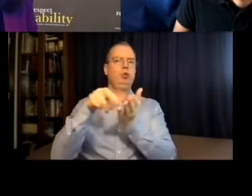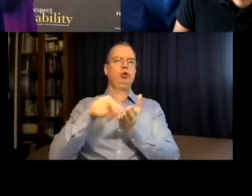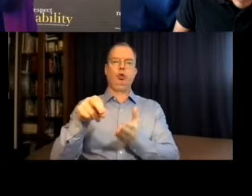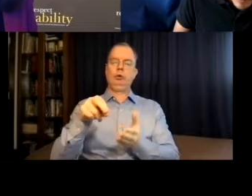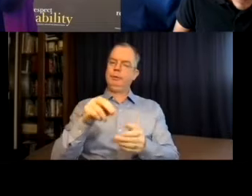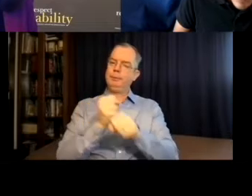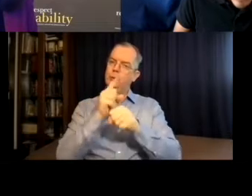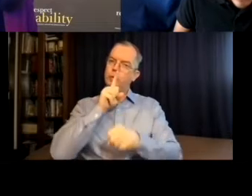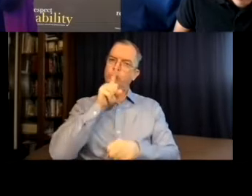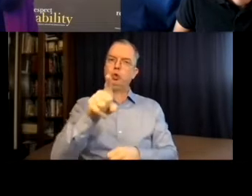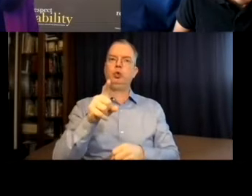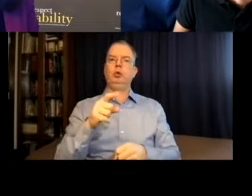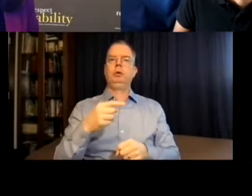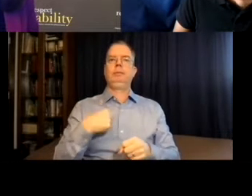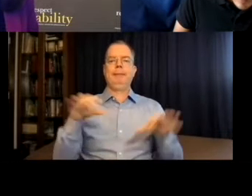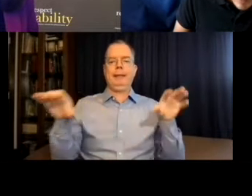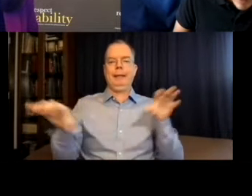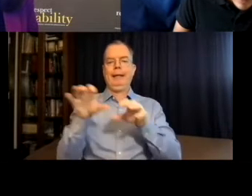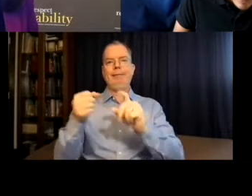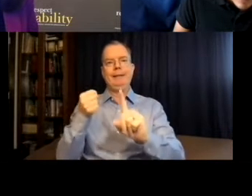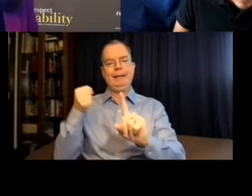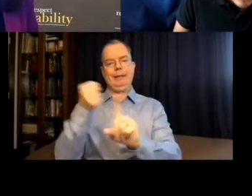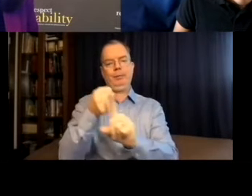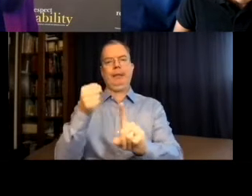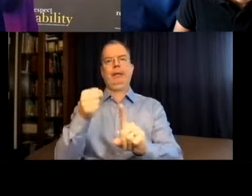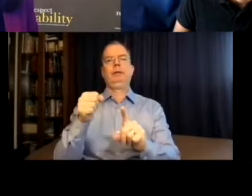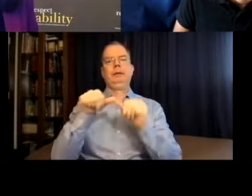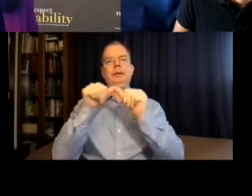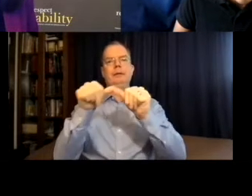So we will keep polling to make sure that we're making an impact.